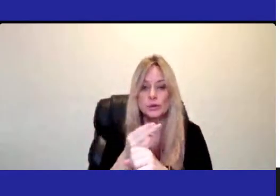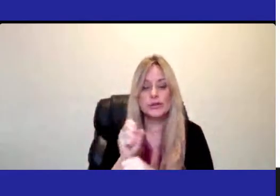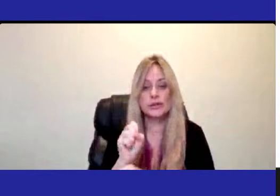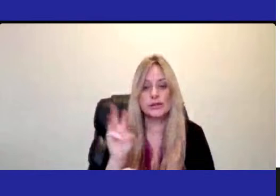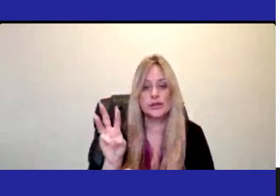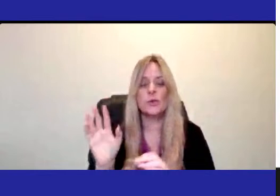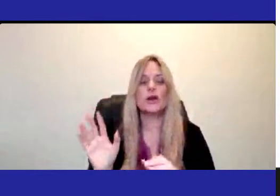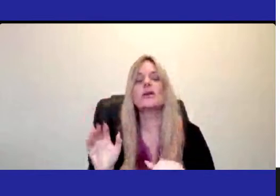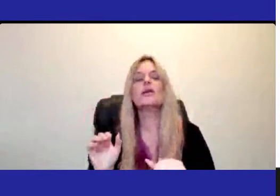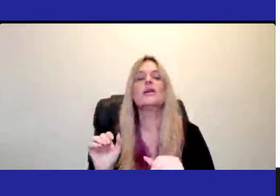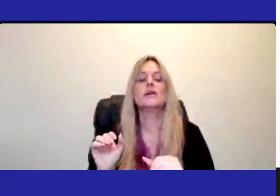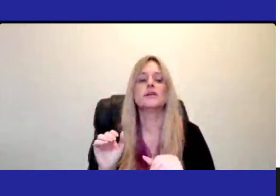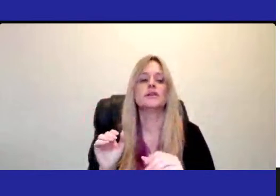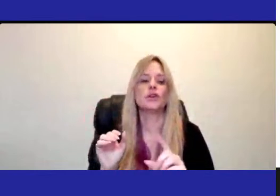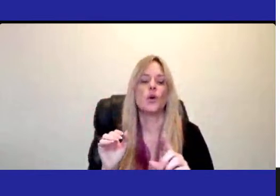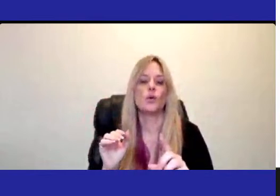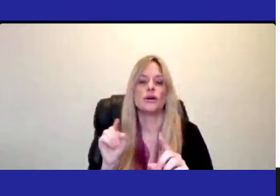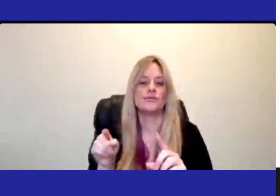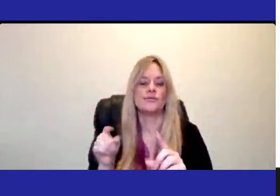have, after the fact,